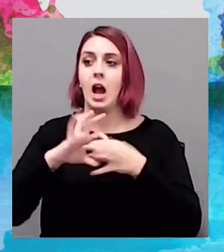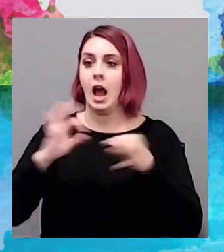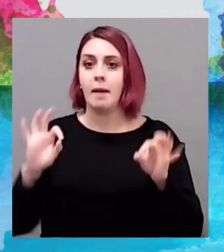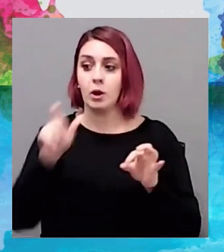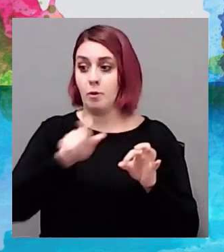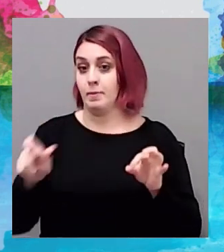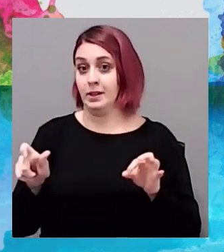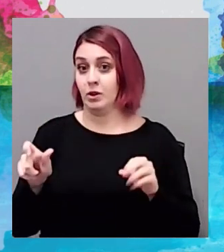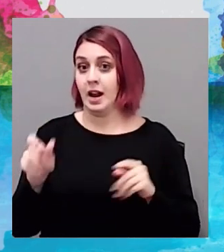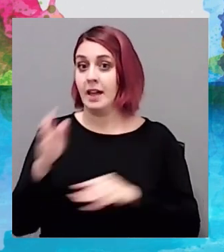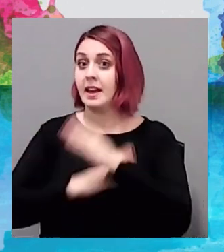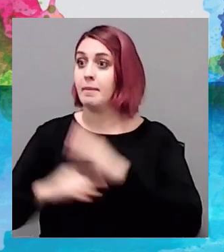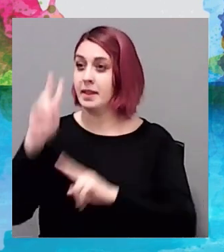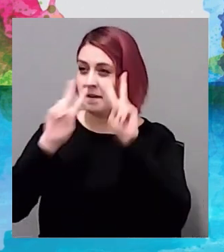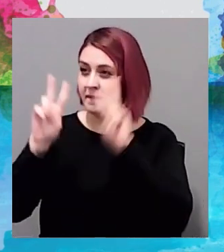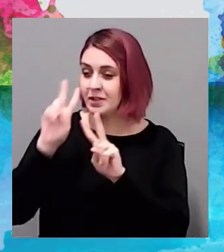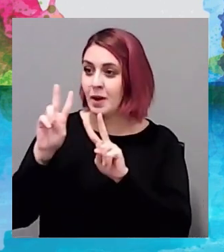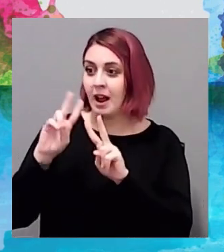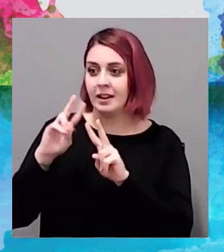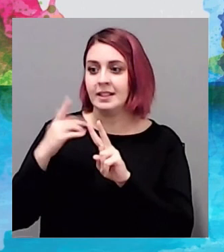for families, groups of friends.